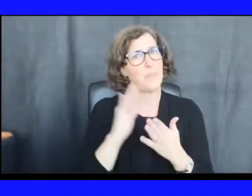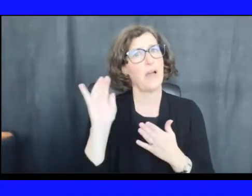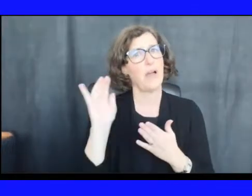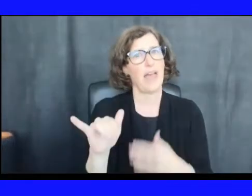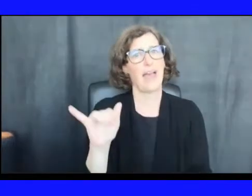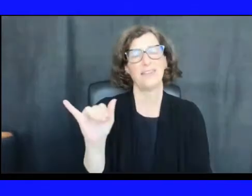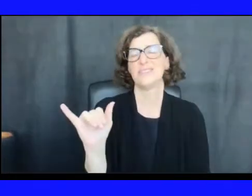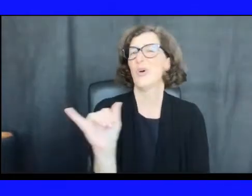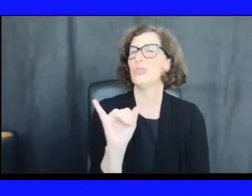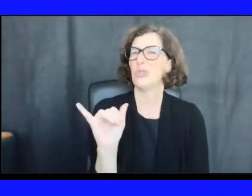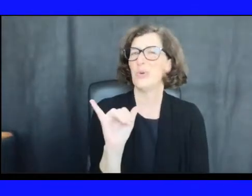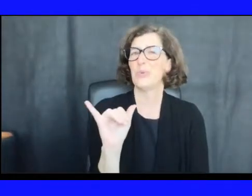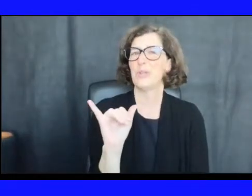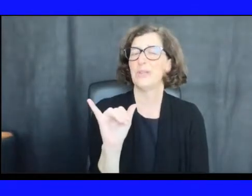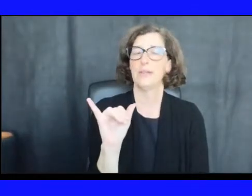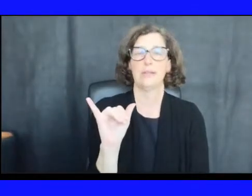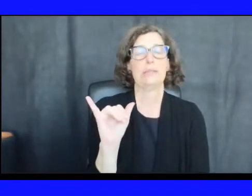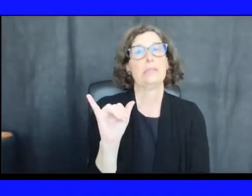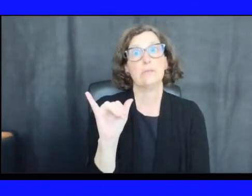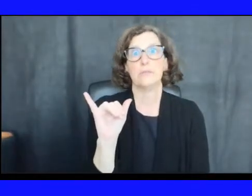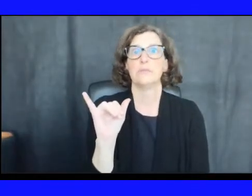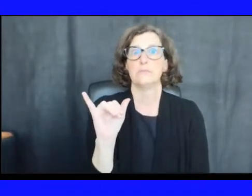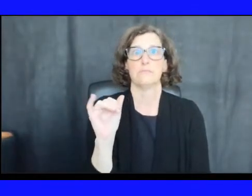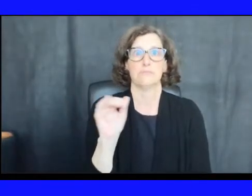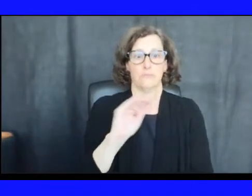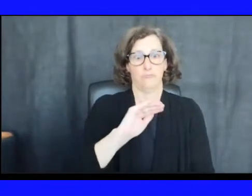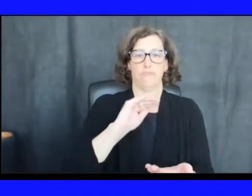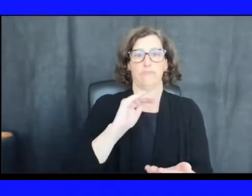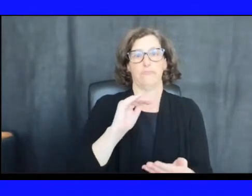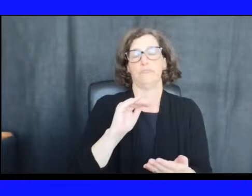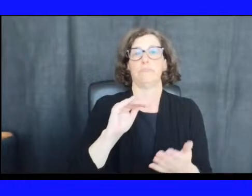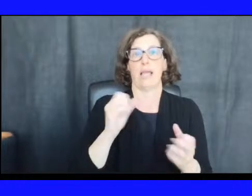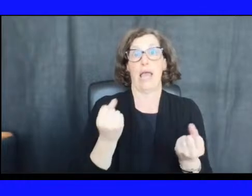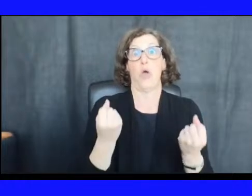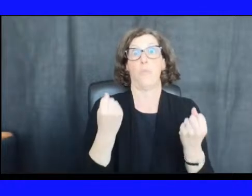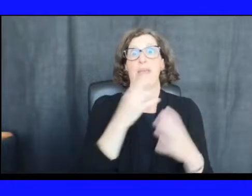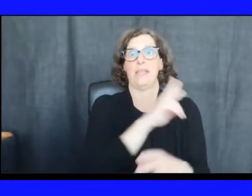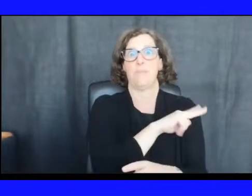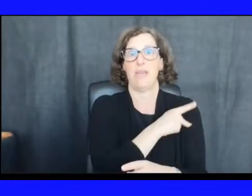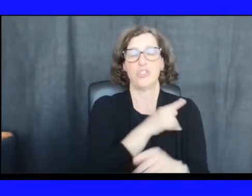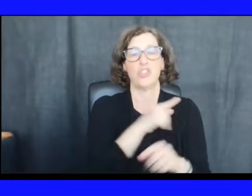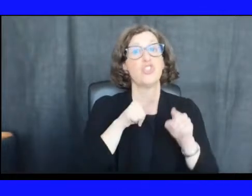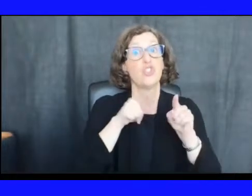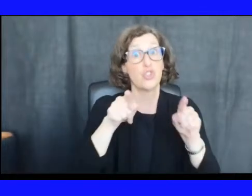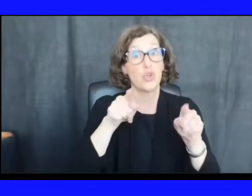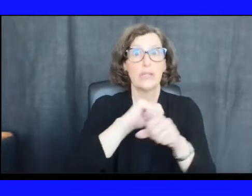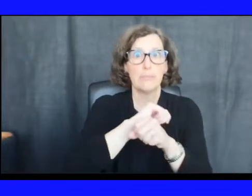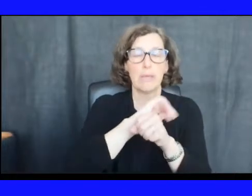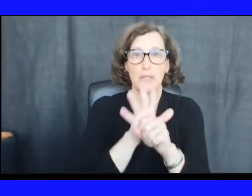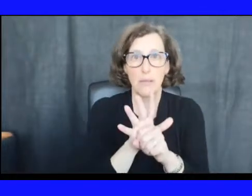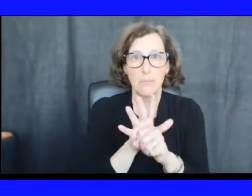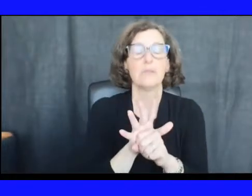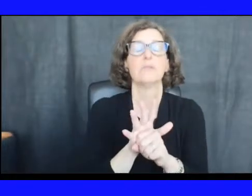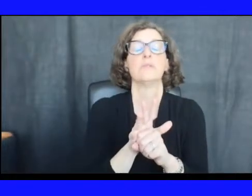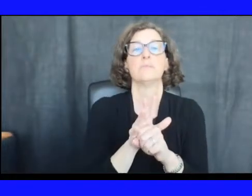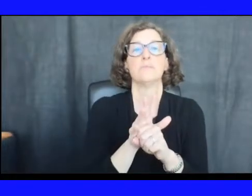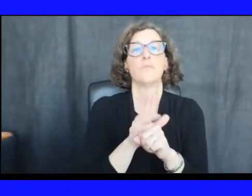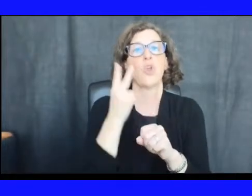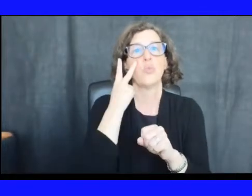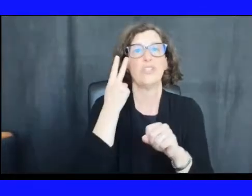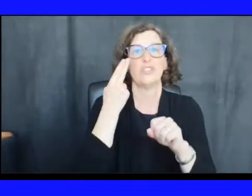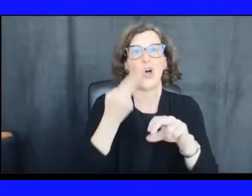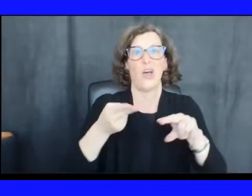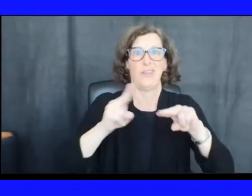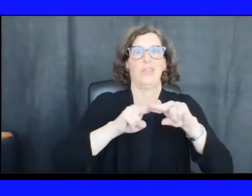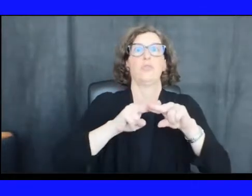improvement on this as the volume has grown, has led to some of this drop. But there are many things that Omar Fatal and